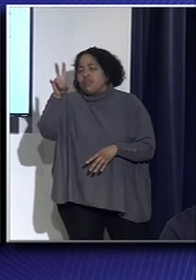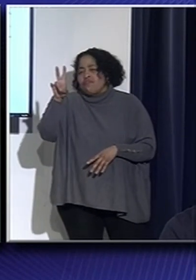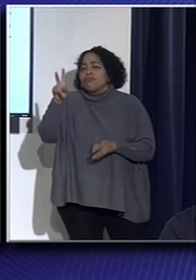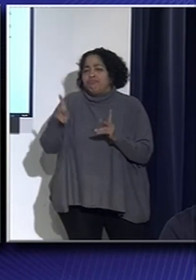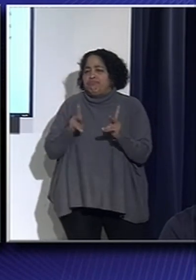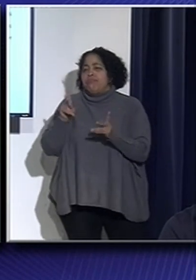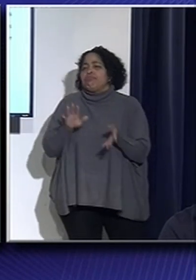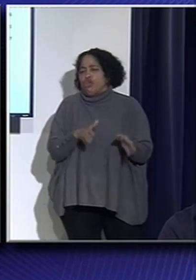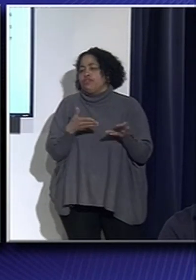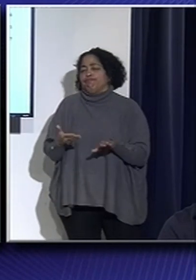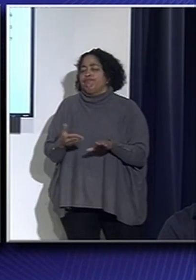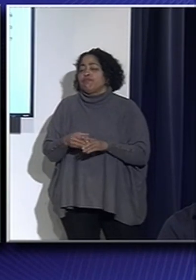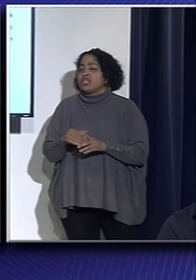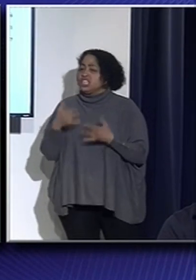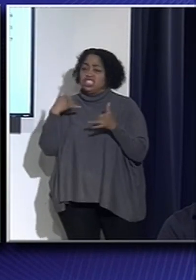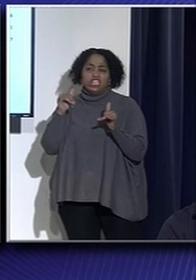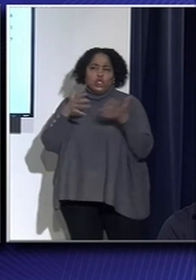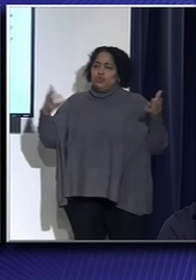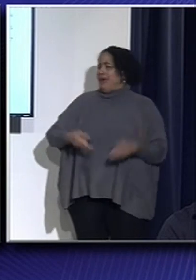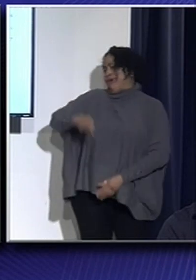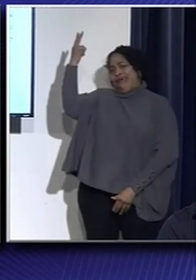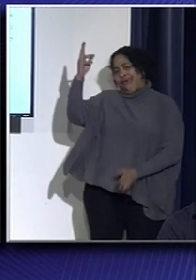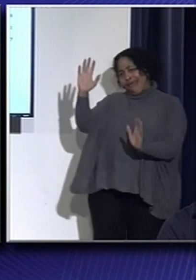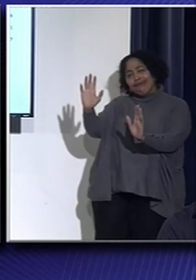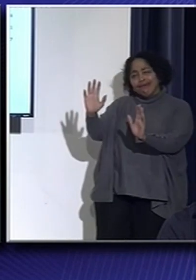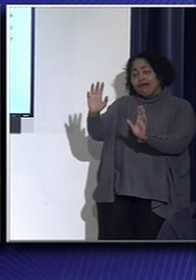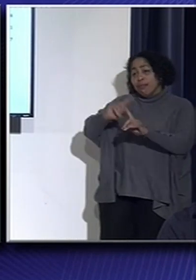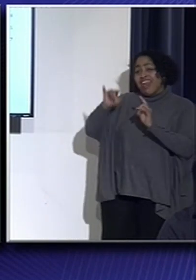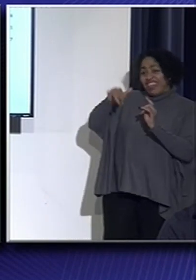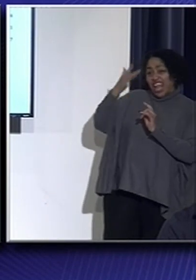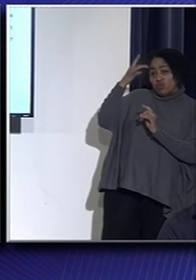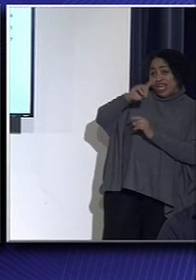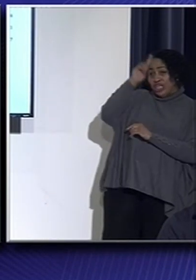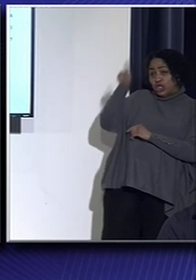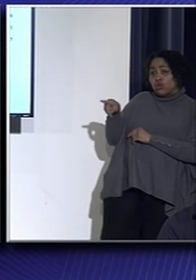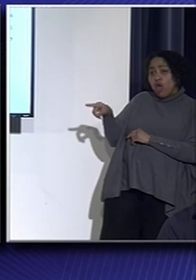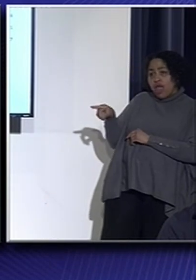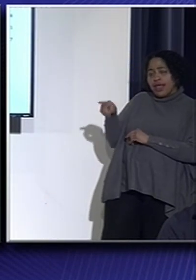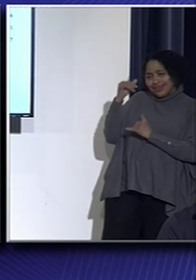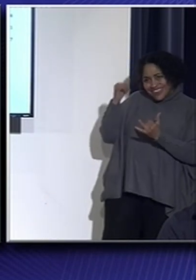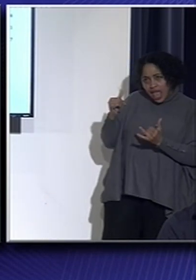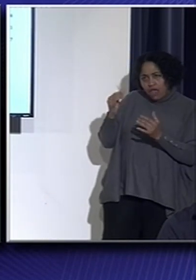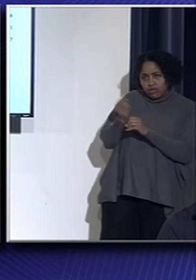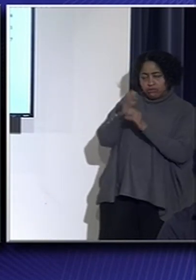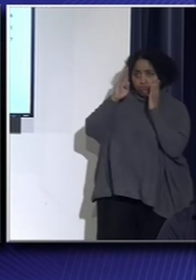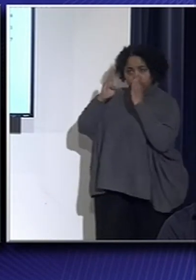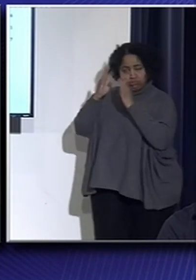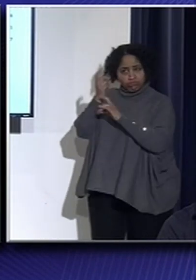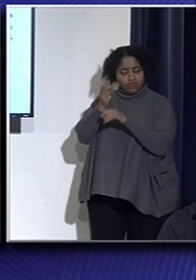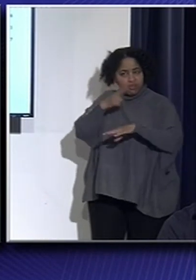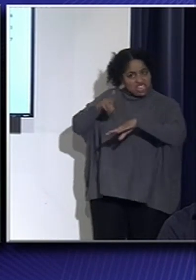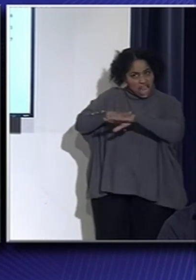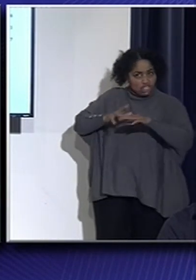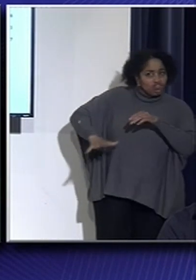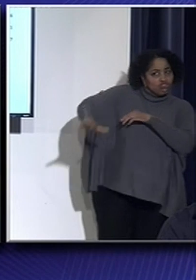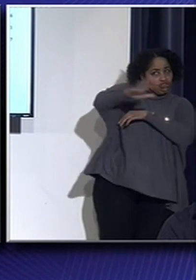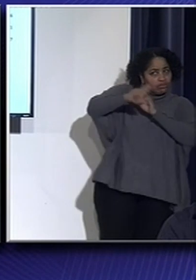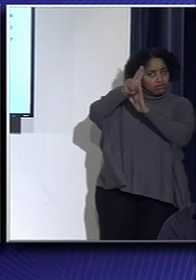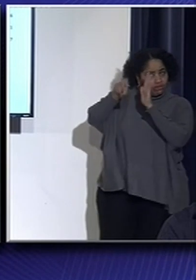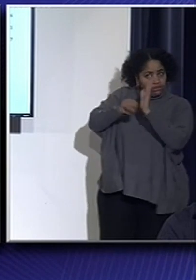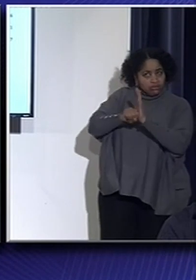127. It is still far too high, but this is why Detroit is attracting national attention. The speed at which we leveled